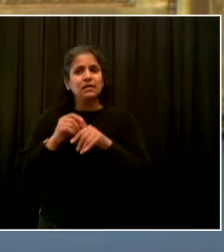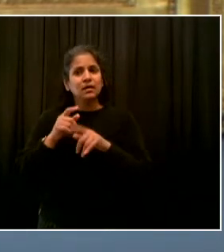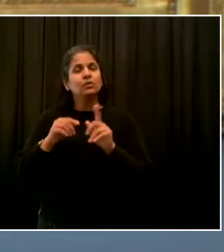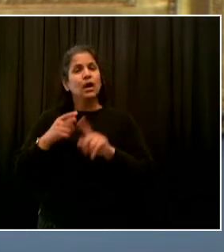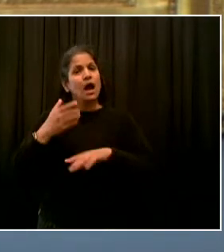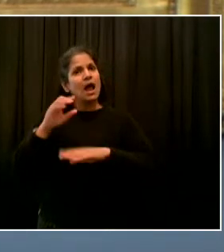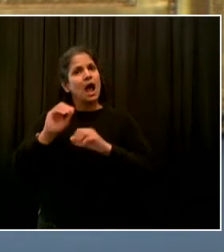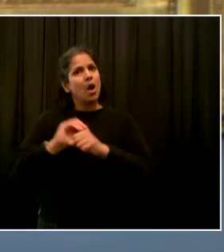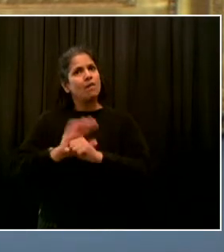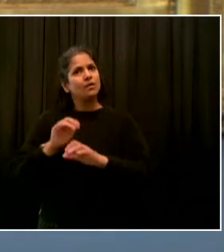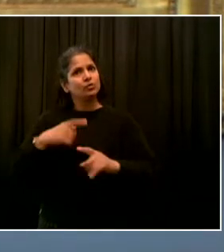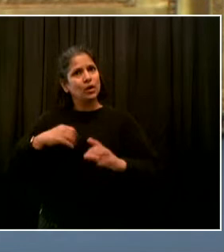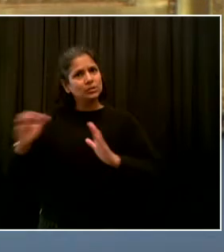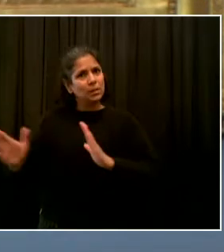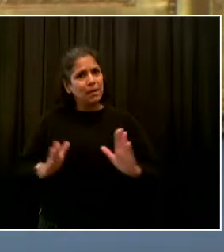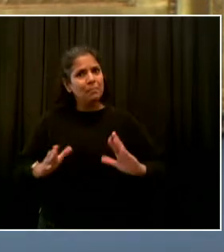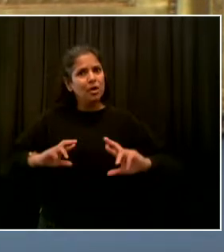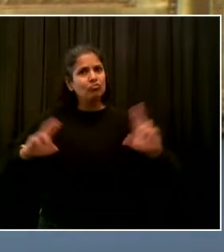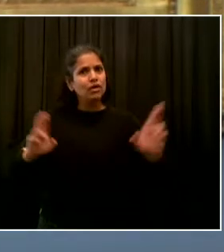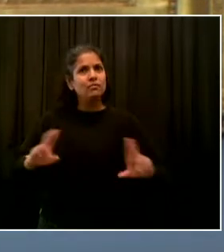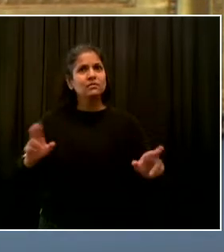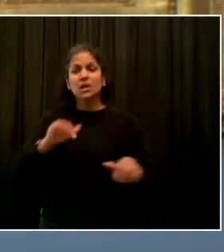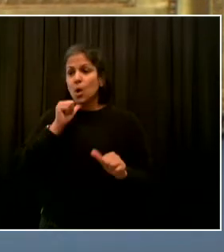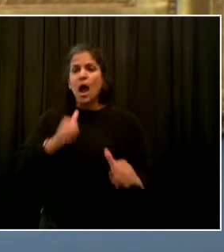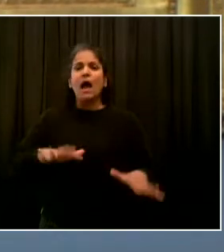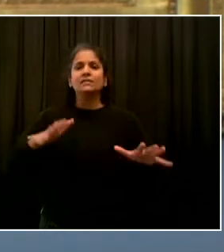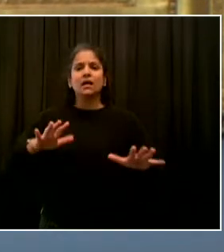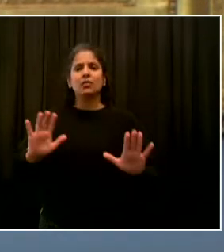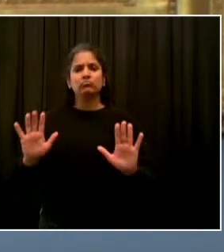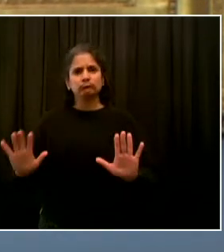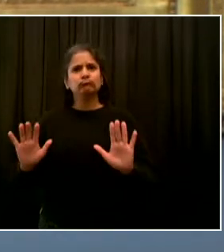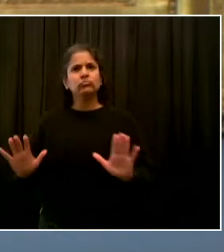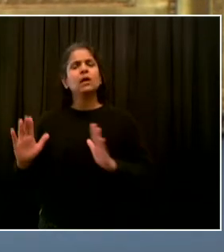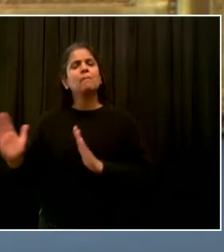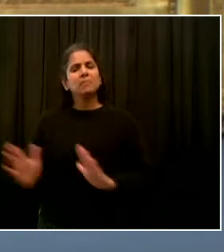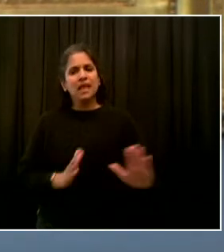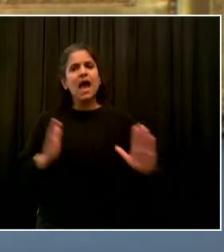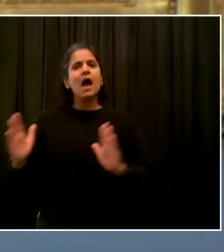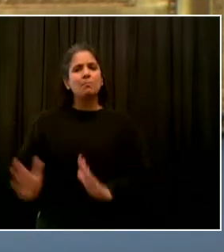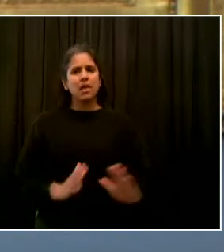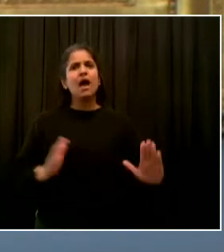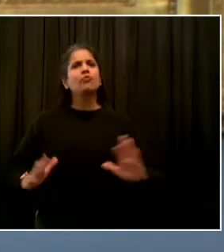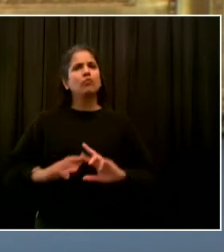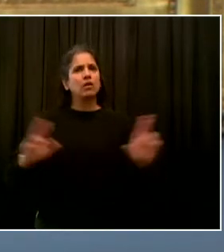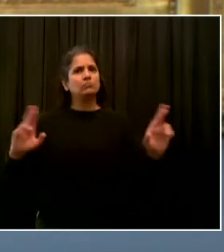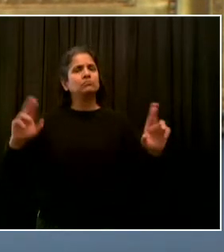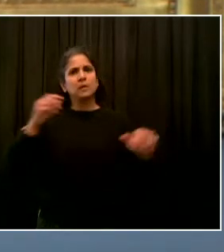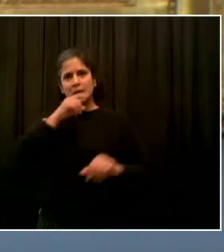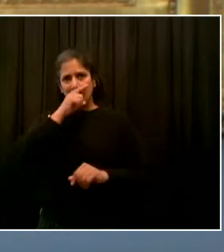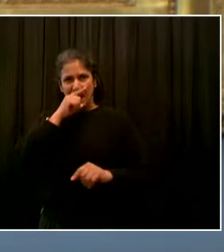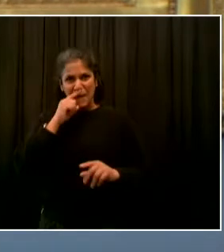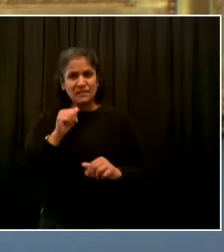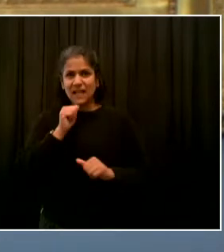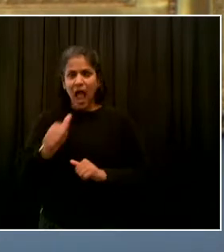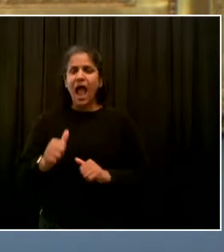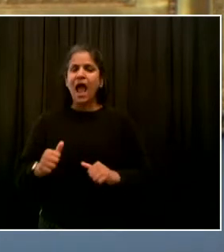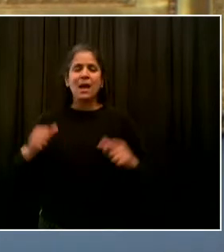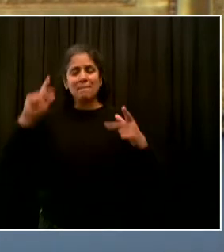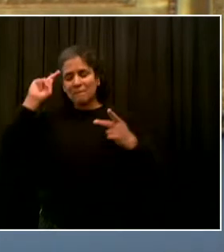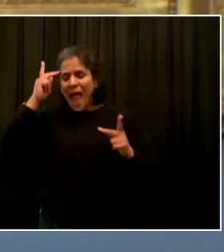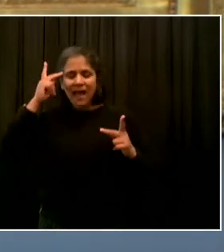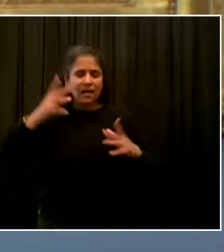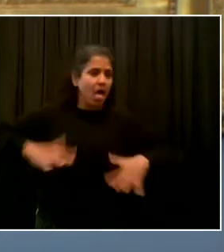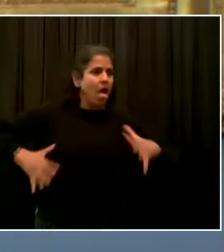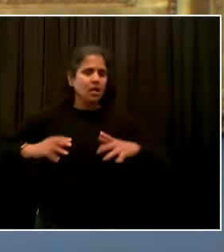prepared, not panic. That's the theme that we're doing here. New Yorkers, we want to be